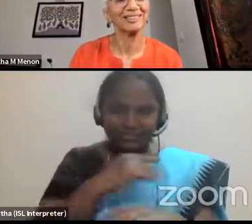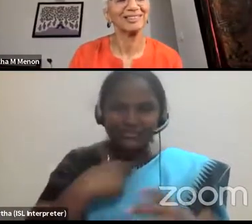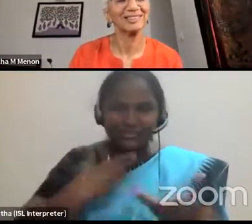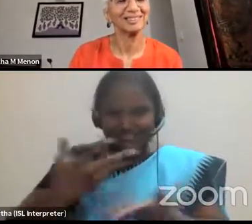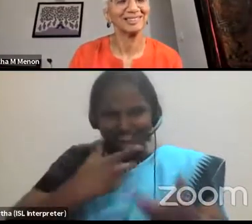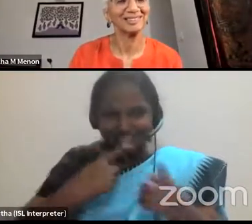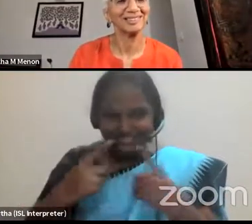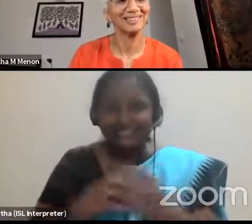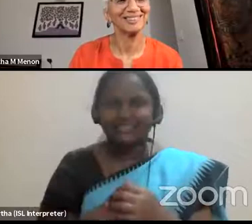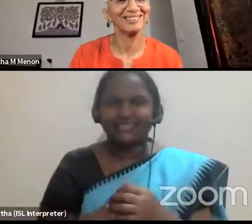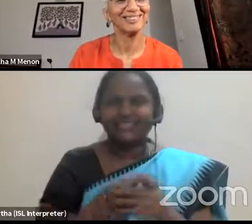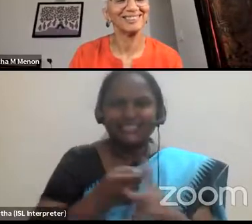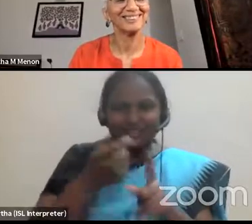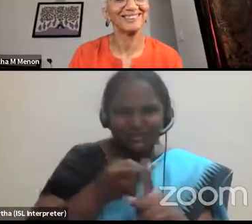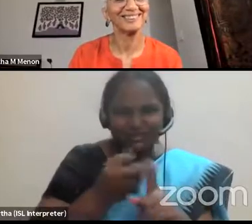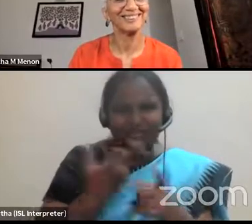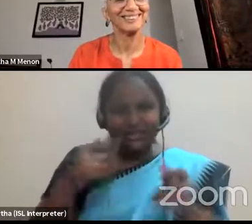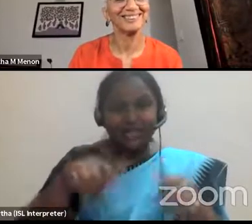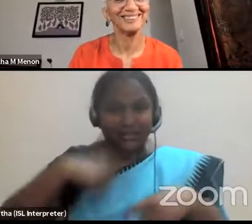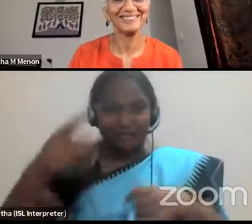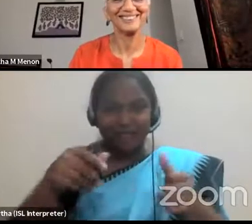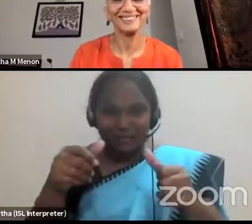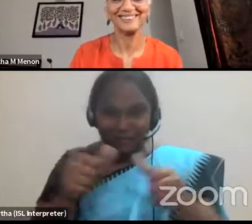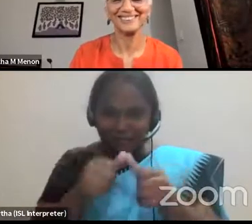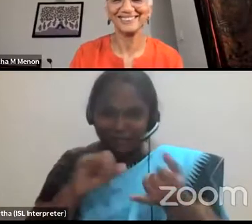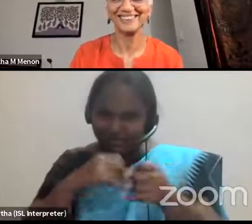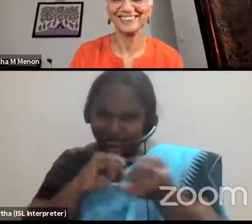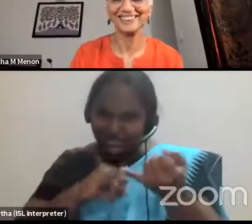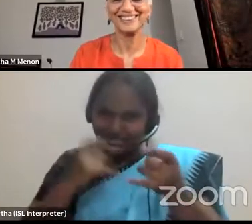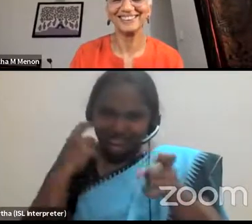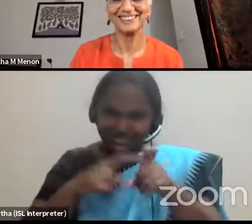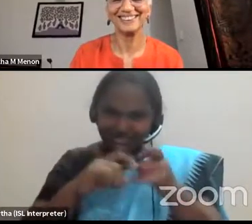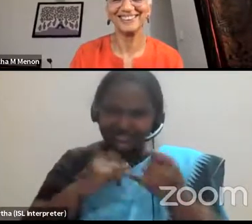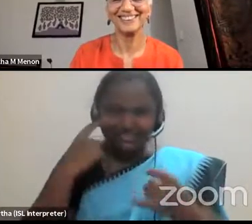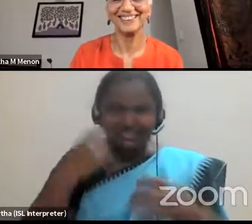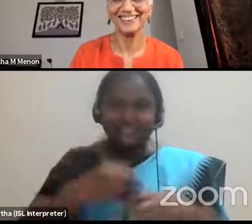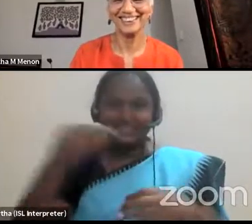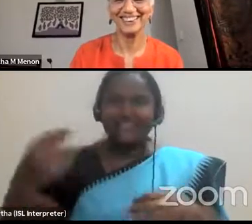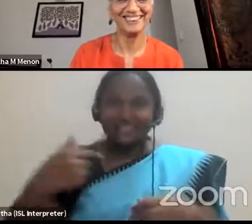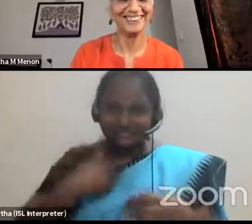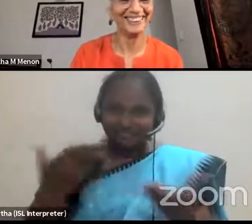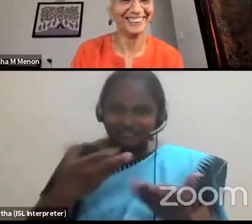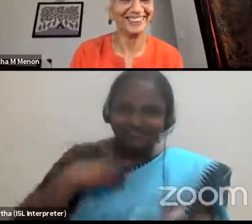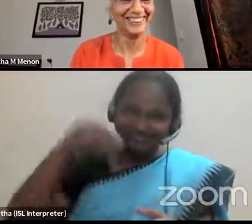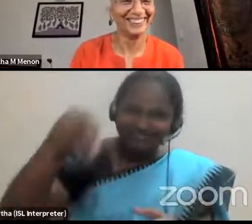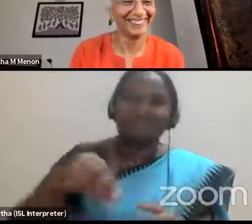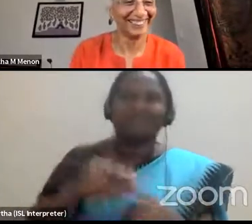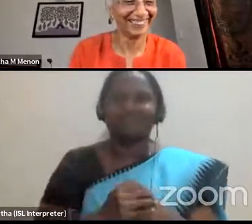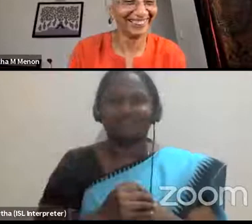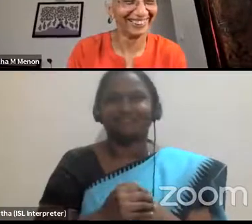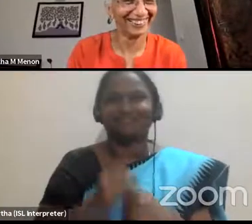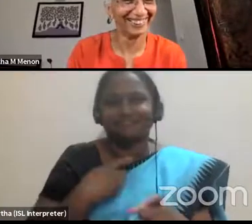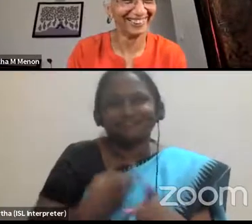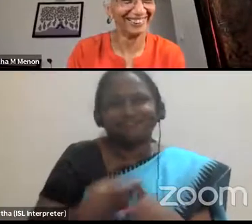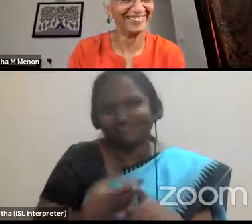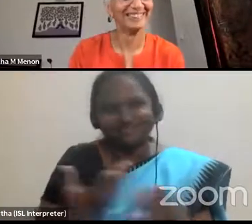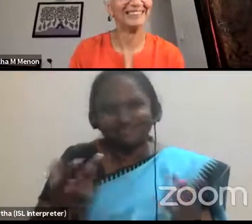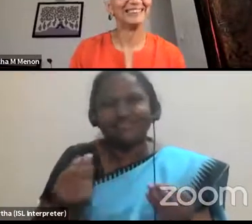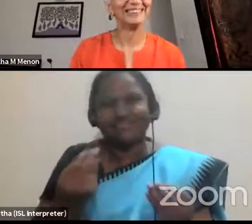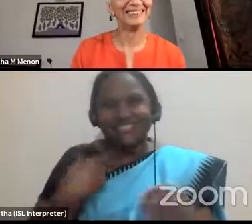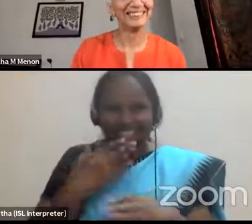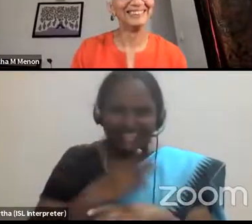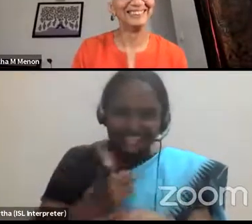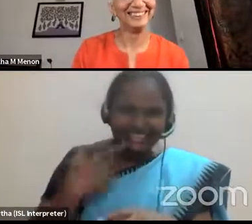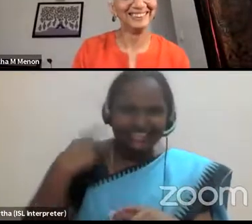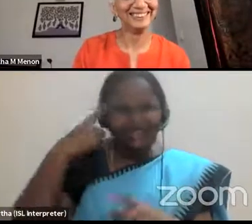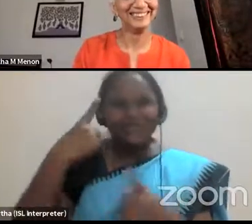that, I think in his next session, he's going to use one of these avatars instead of me here. And, maybe later we'll